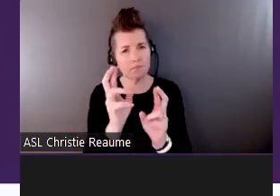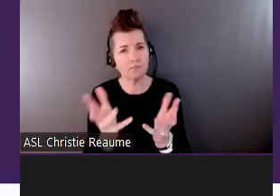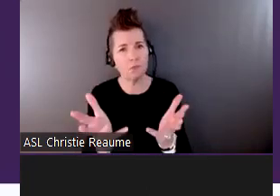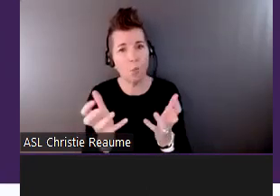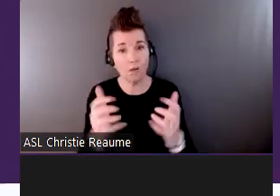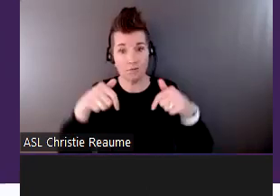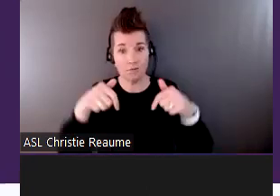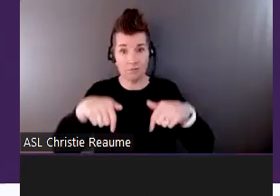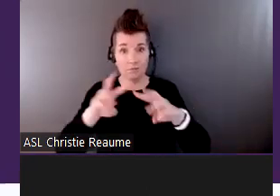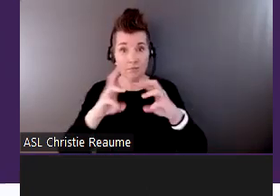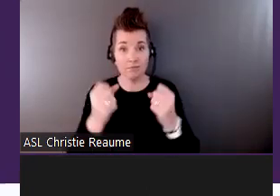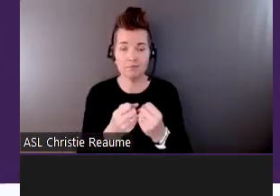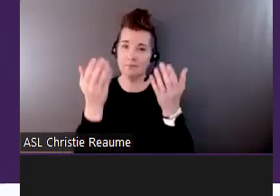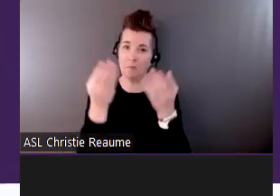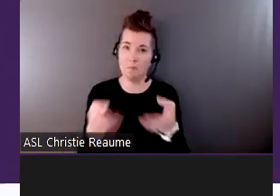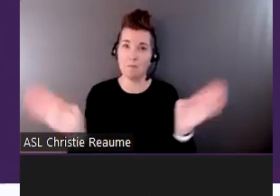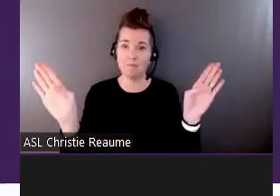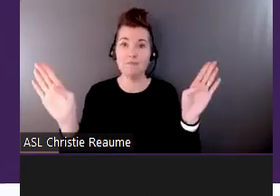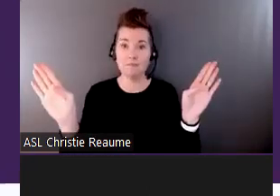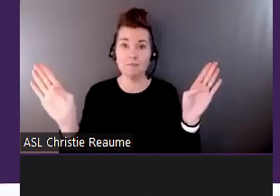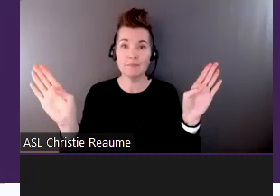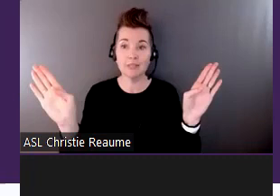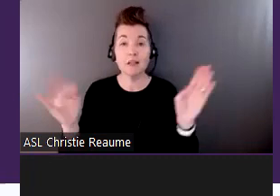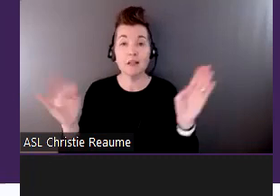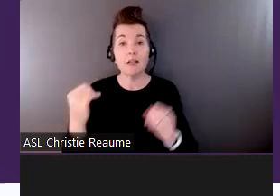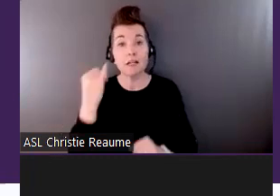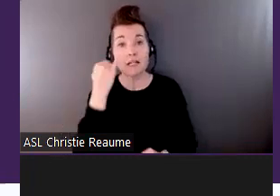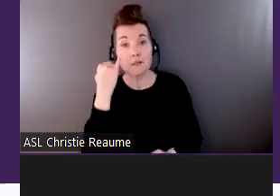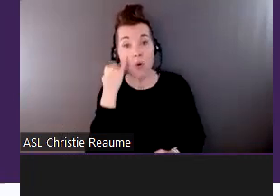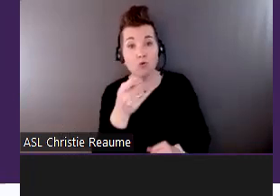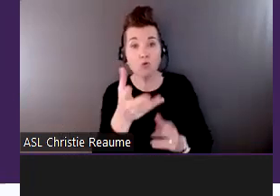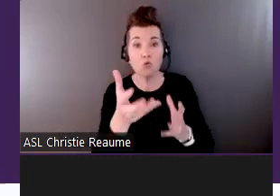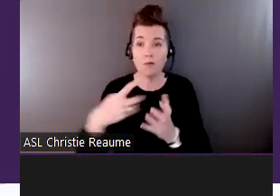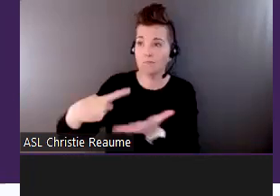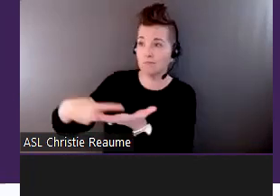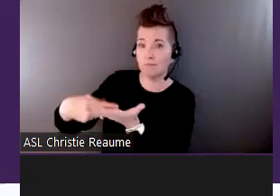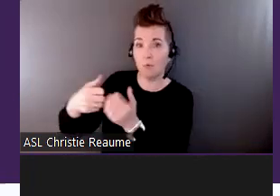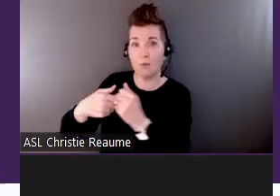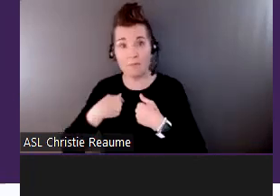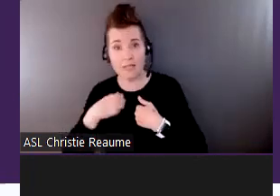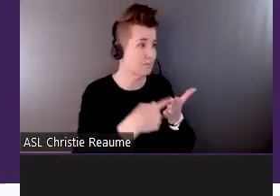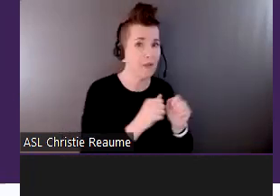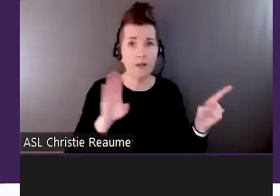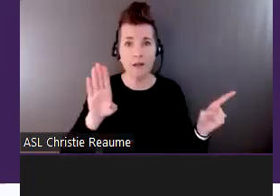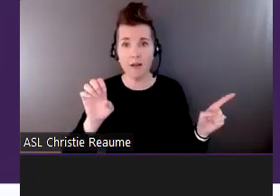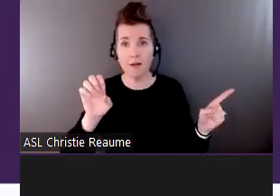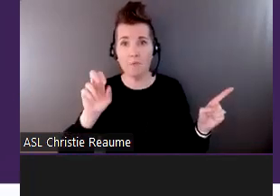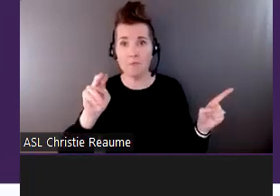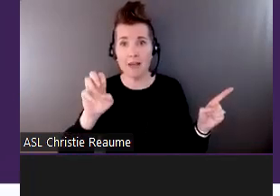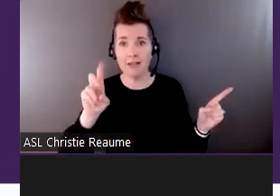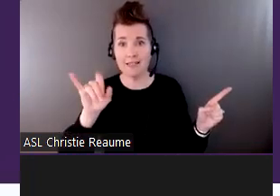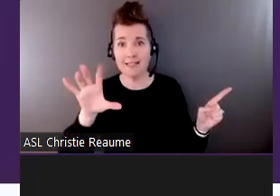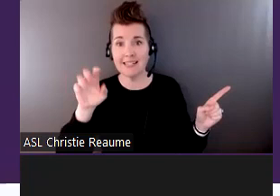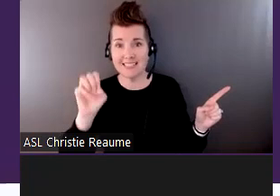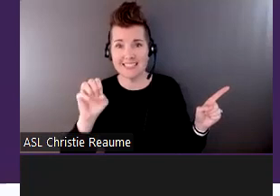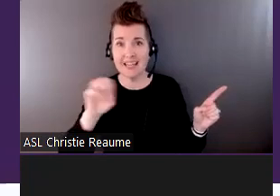to talk to either one of the organizers myself or Benedict after about a personal circumstance or situation please feel free to